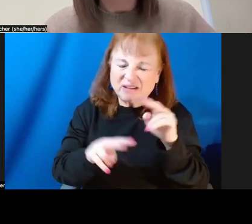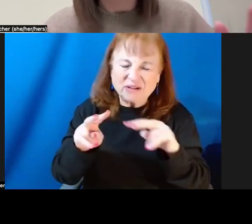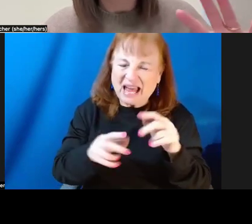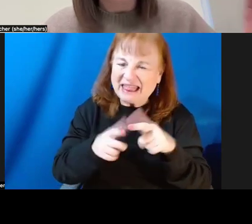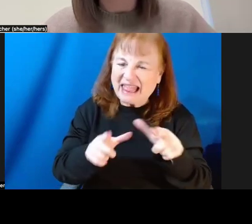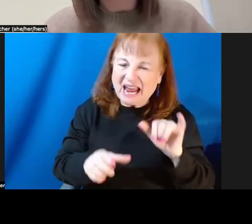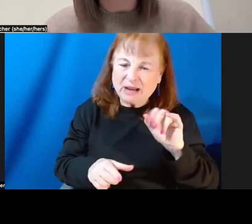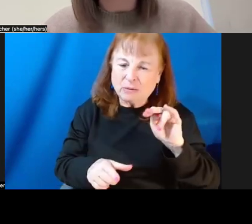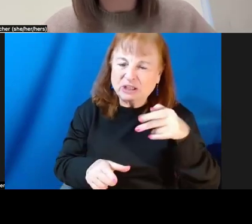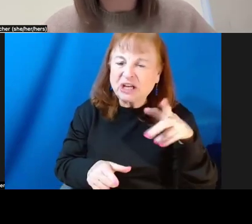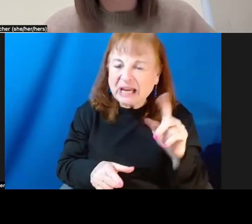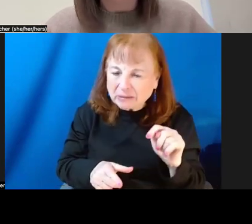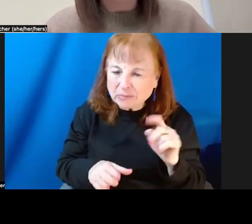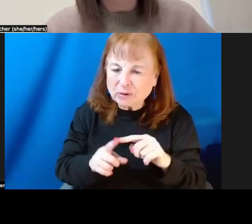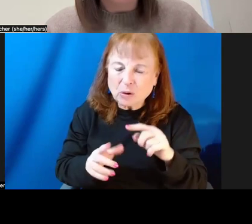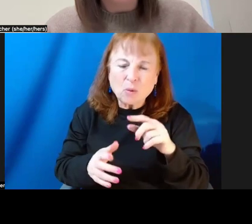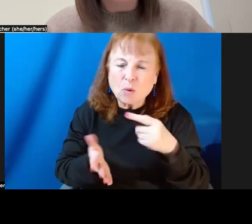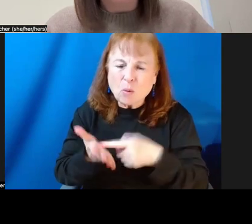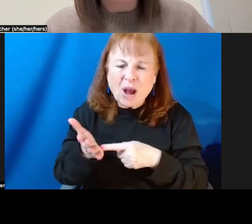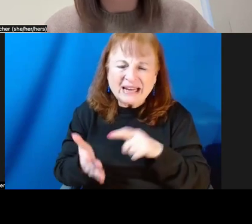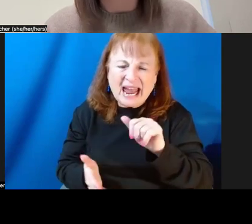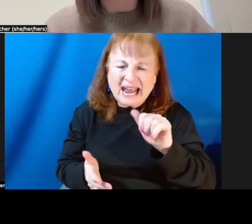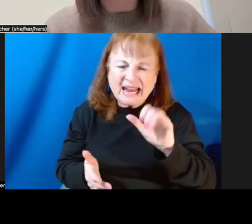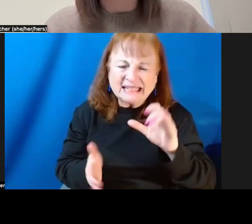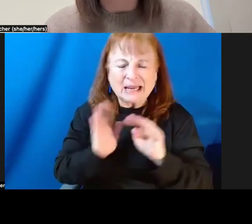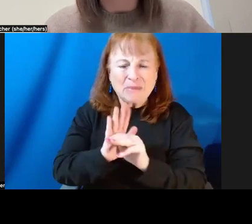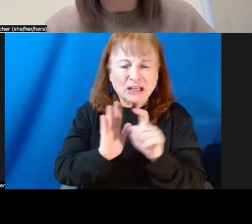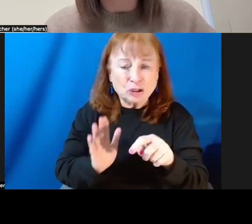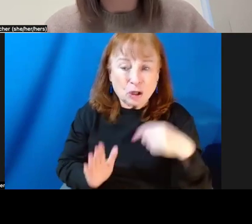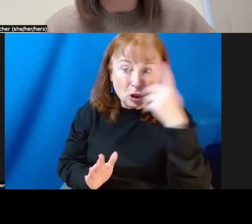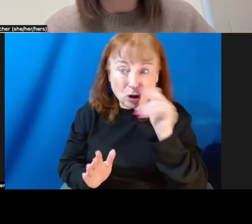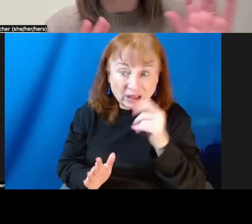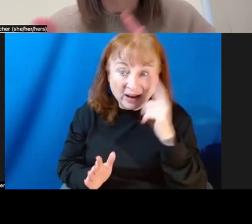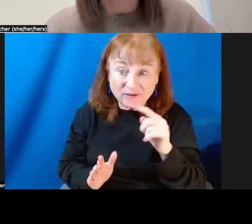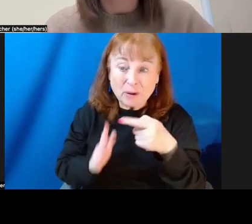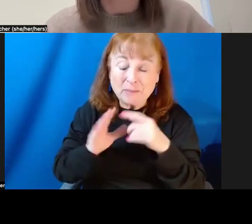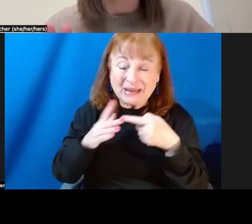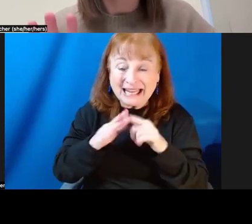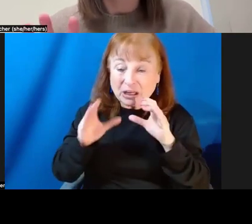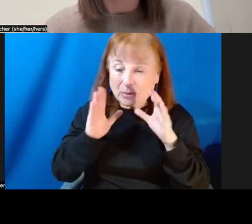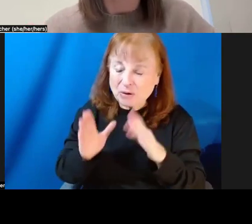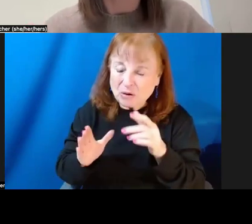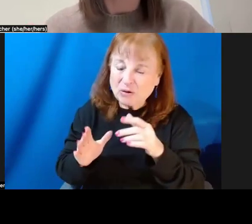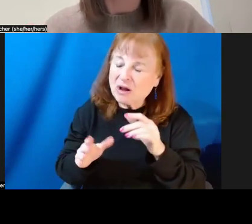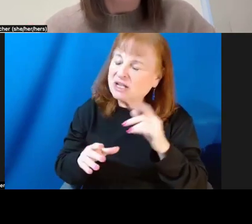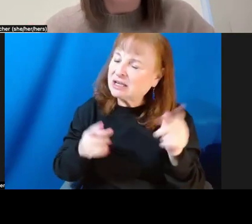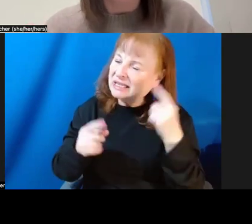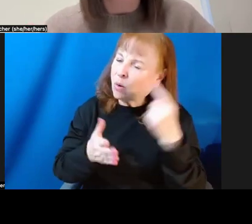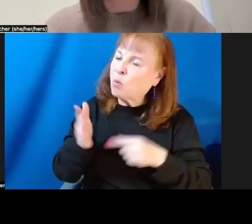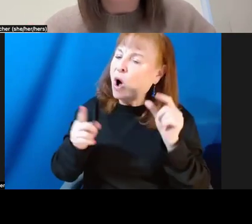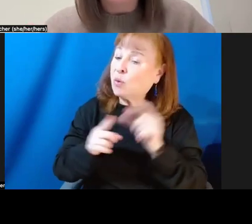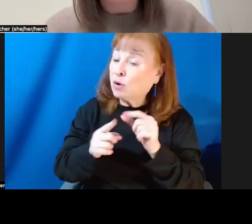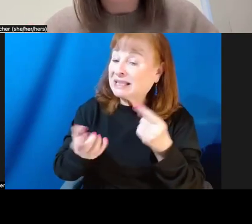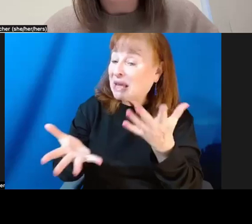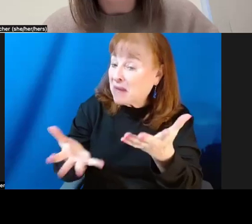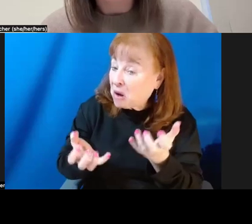aided AAC modeling should look like for beginning communicators who require AAC. It only considered what words they might want